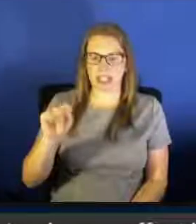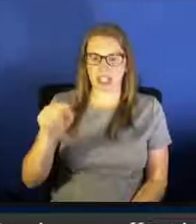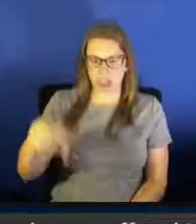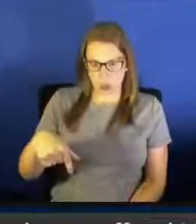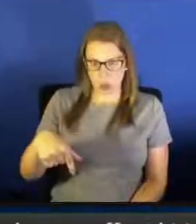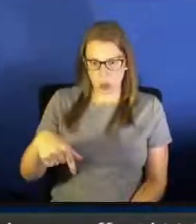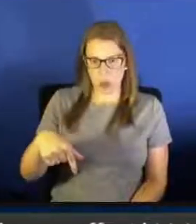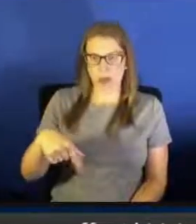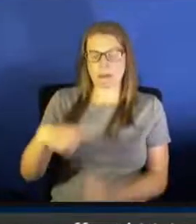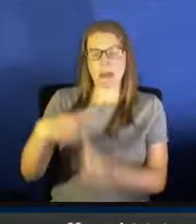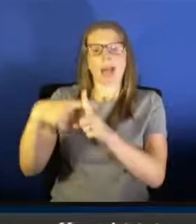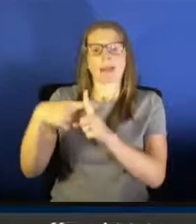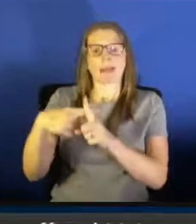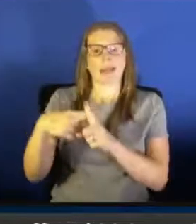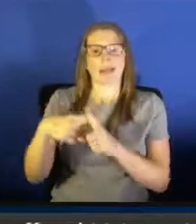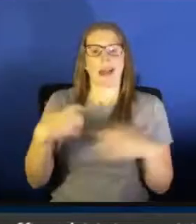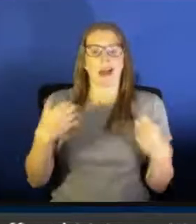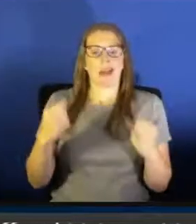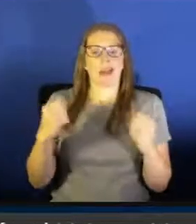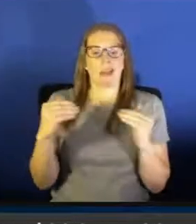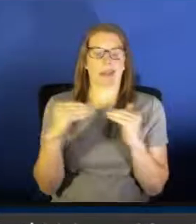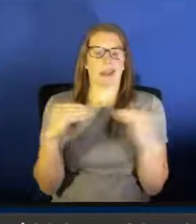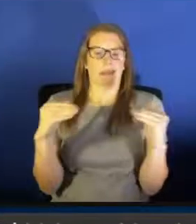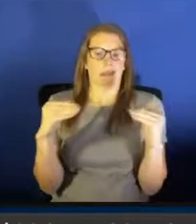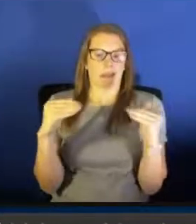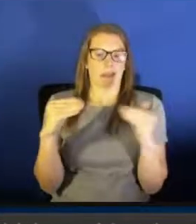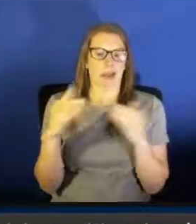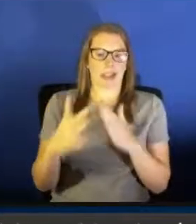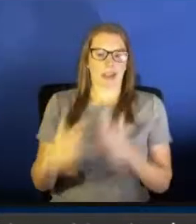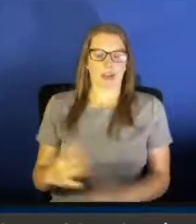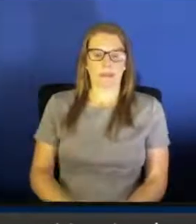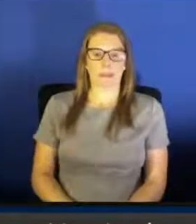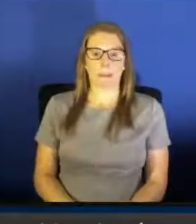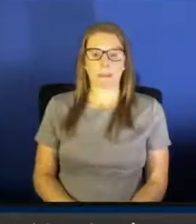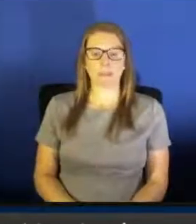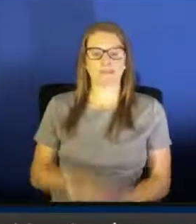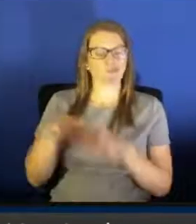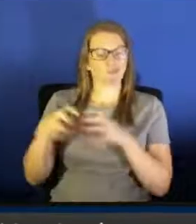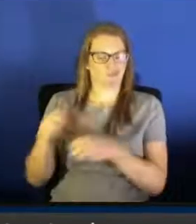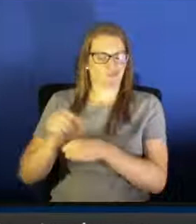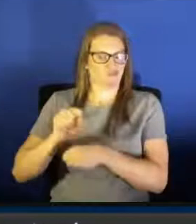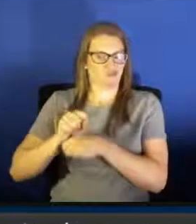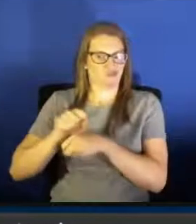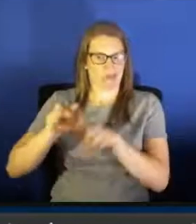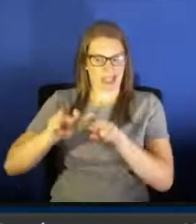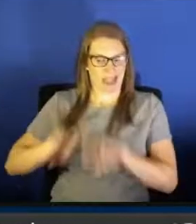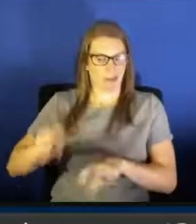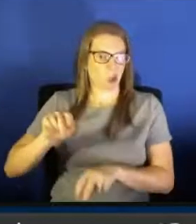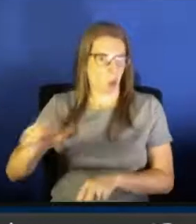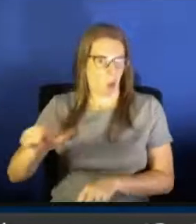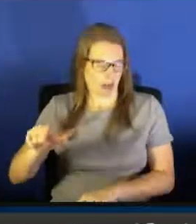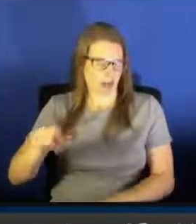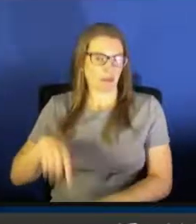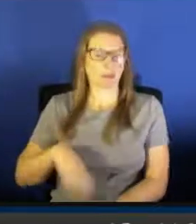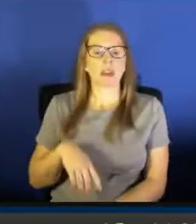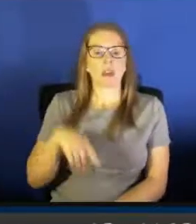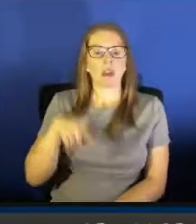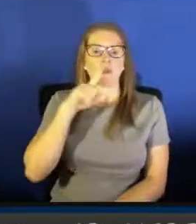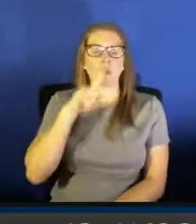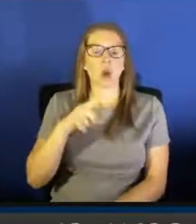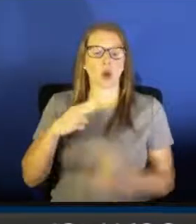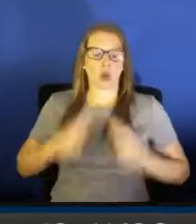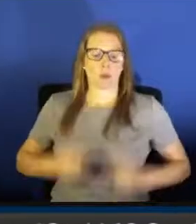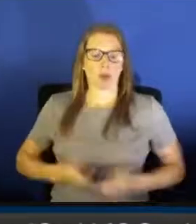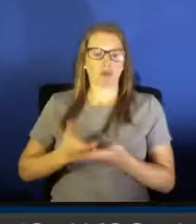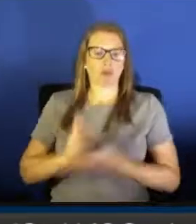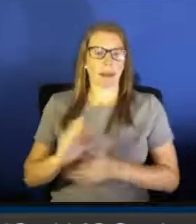and status? So this is a body of work, an assessment tool, if you will, for the Human Rights Campaign, which is